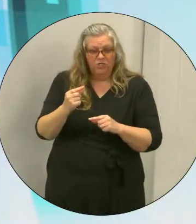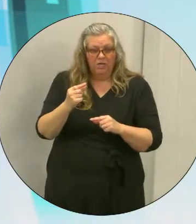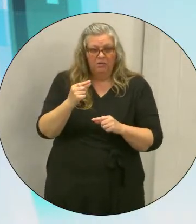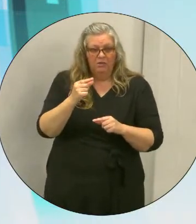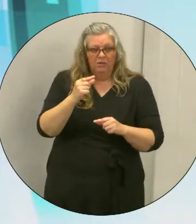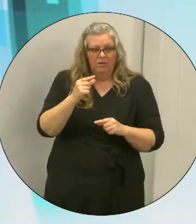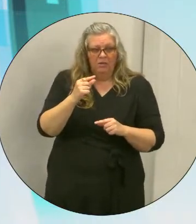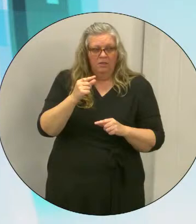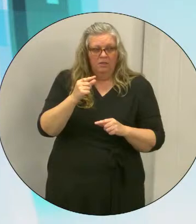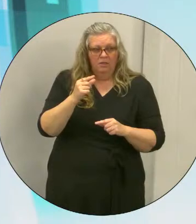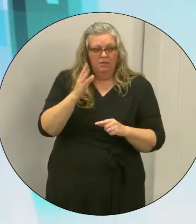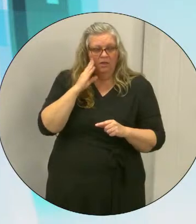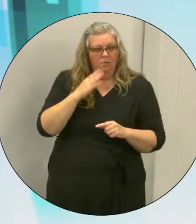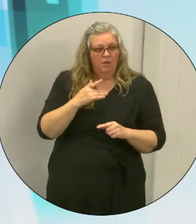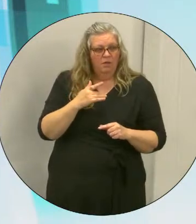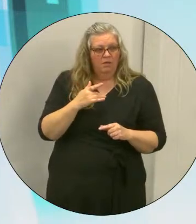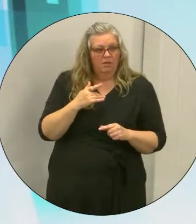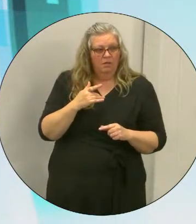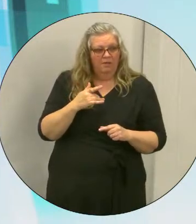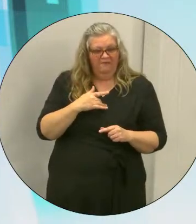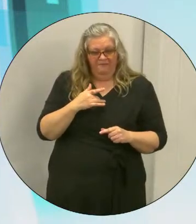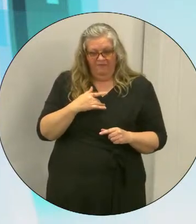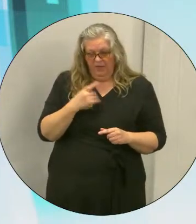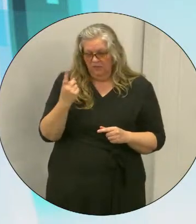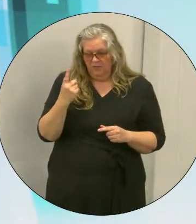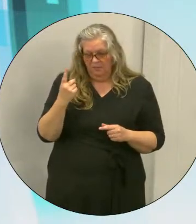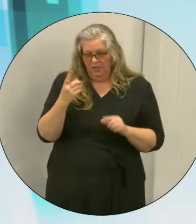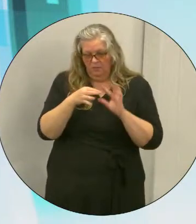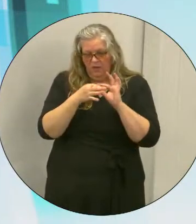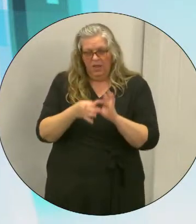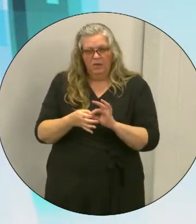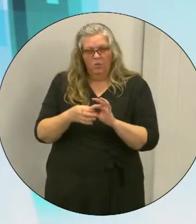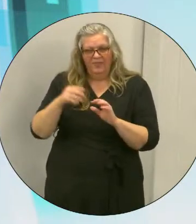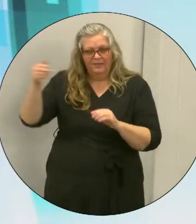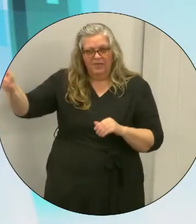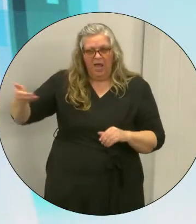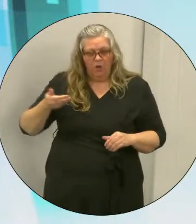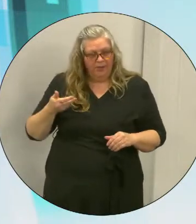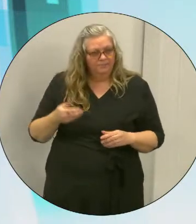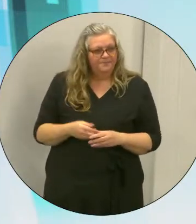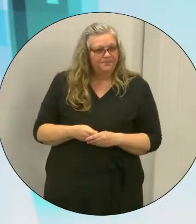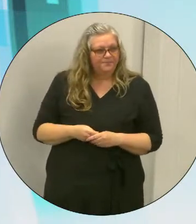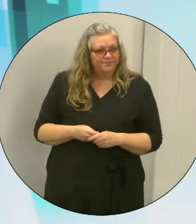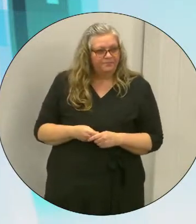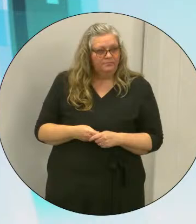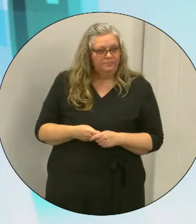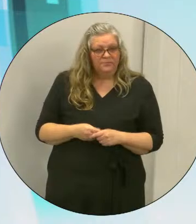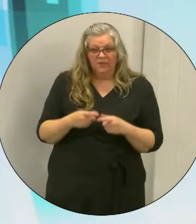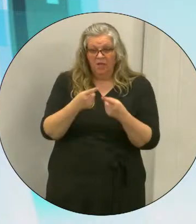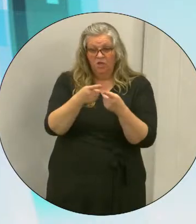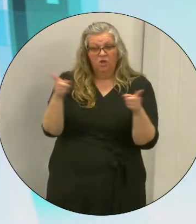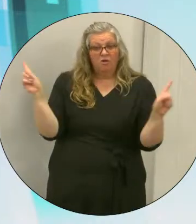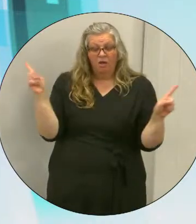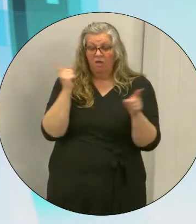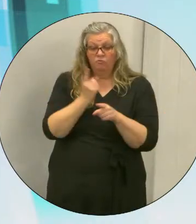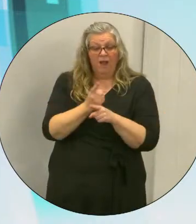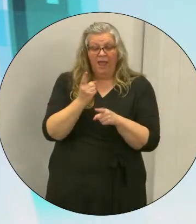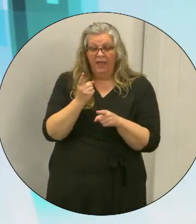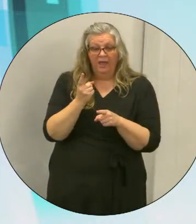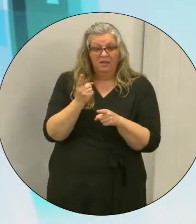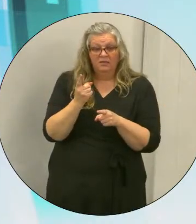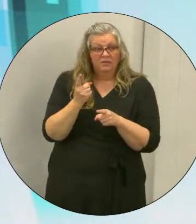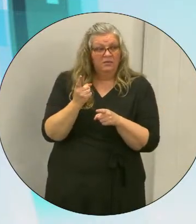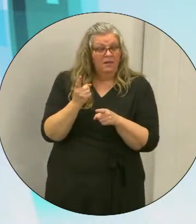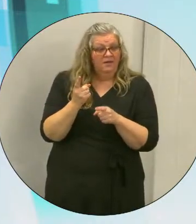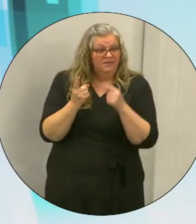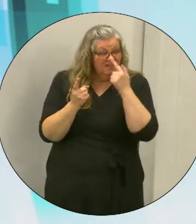anything from the hiring of the new superintendent. And everybody's right. And I really did like